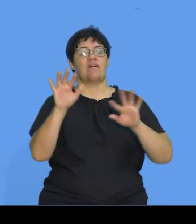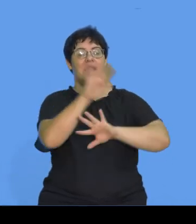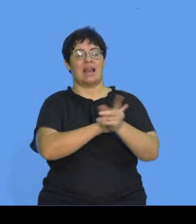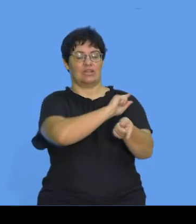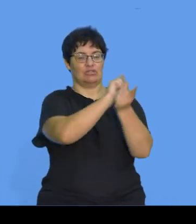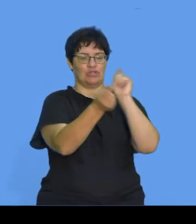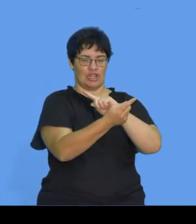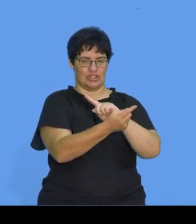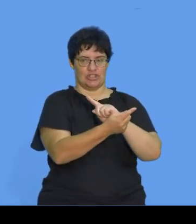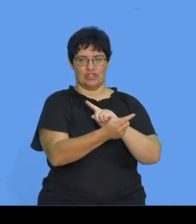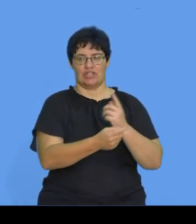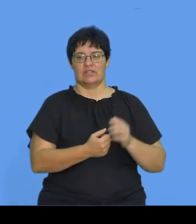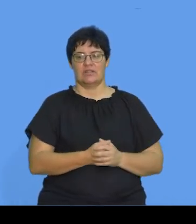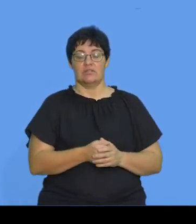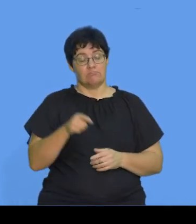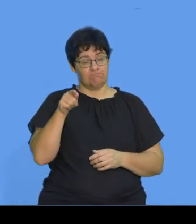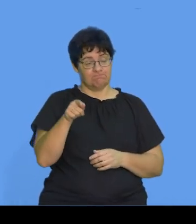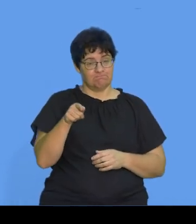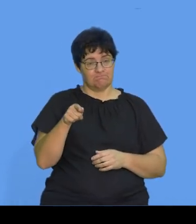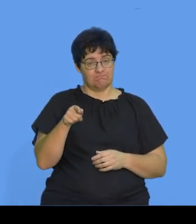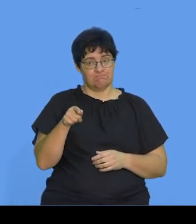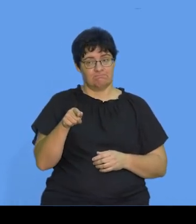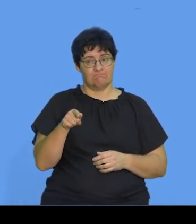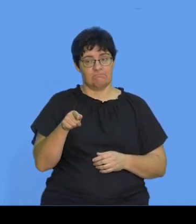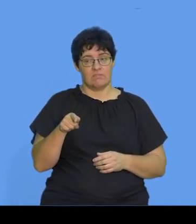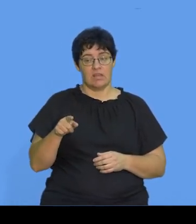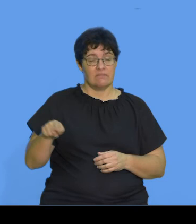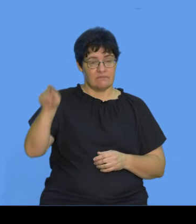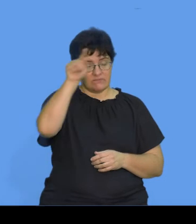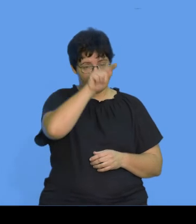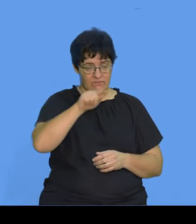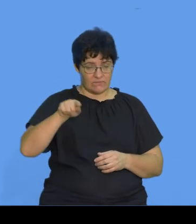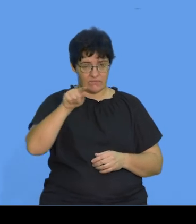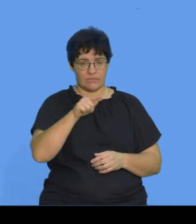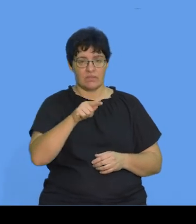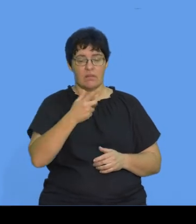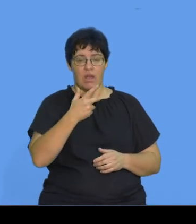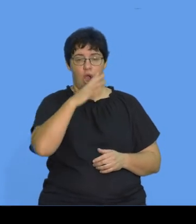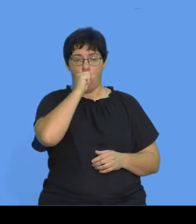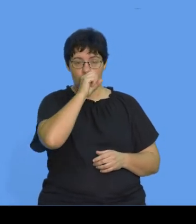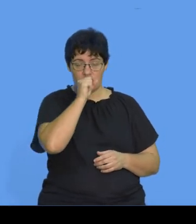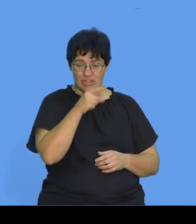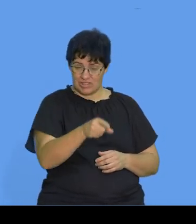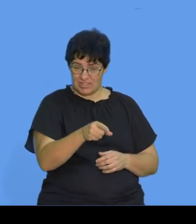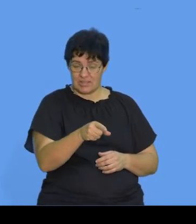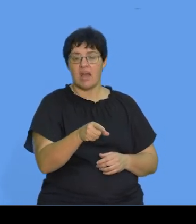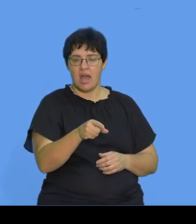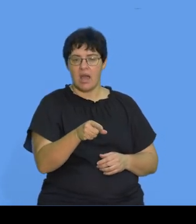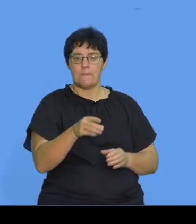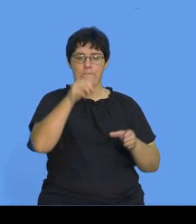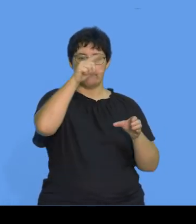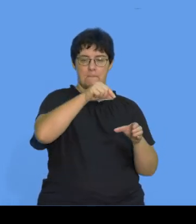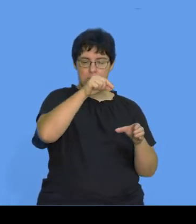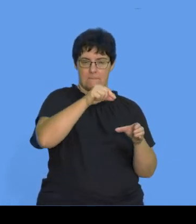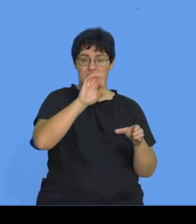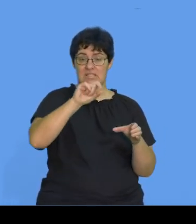positive color changes for the following. So what would happen if the orange iodine, if there